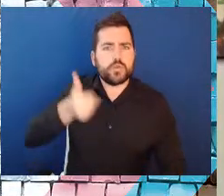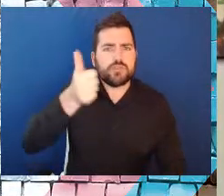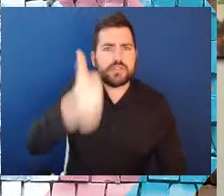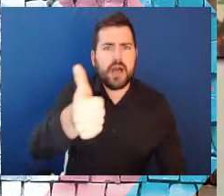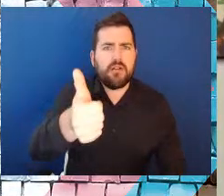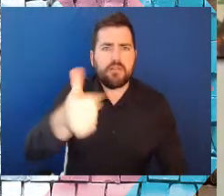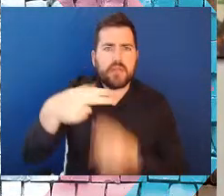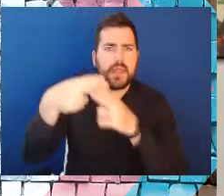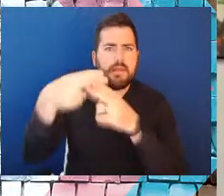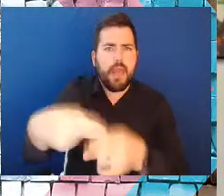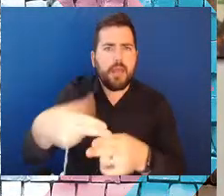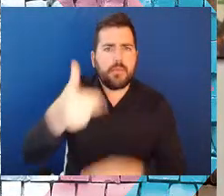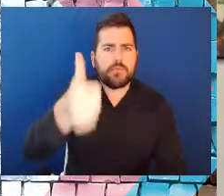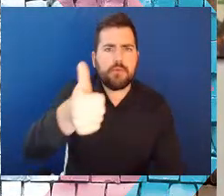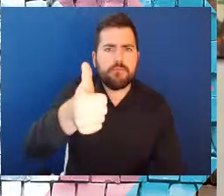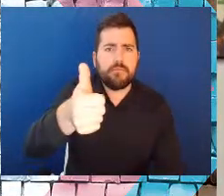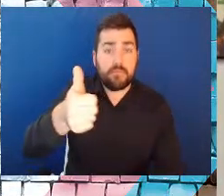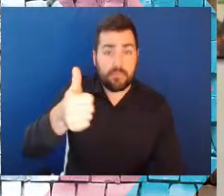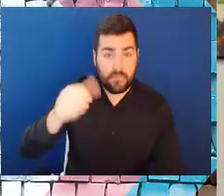he said,